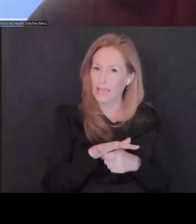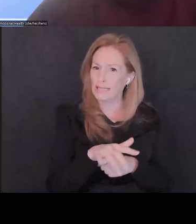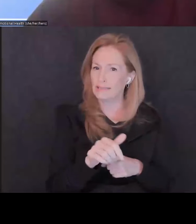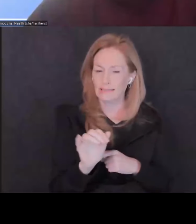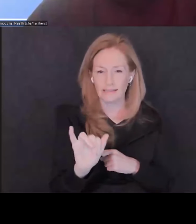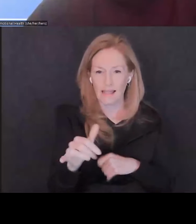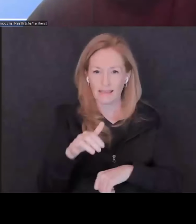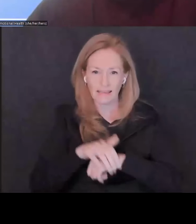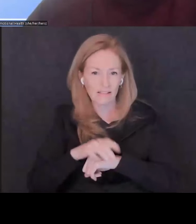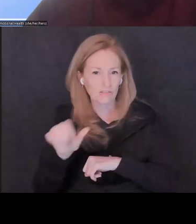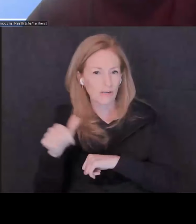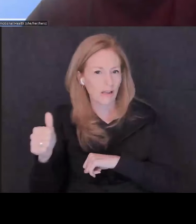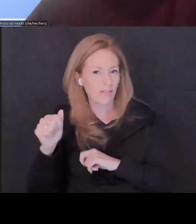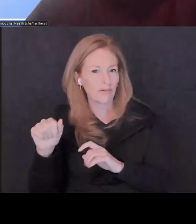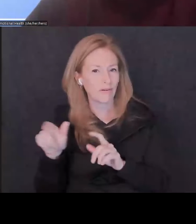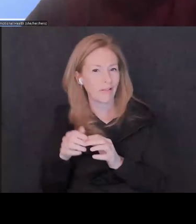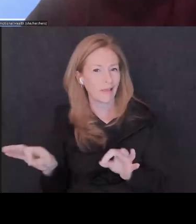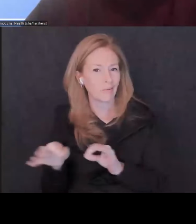Let's keep going.